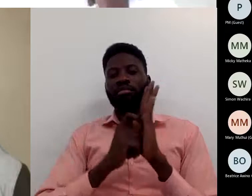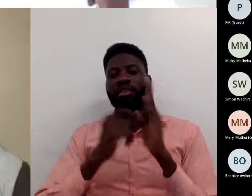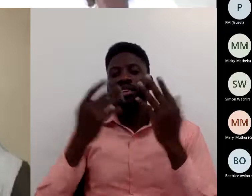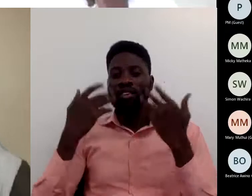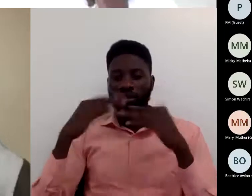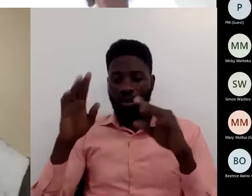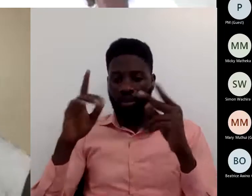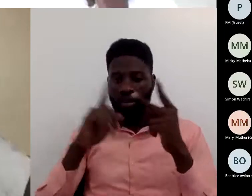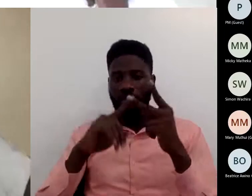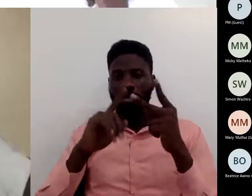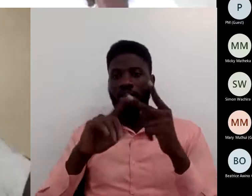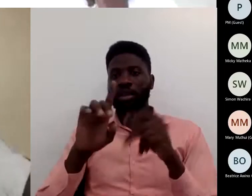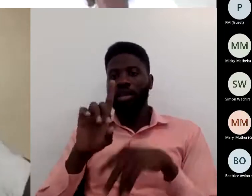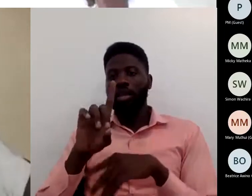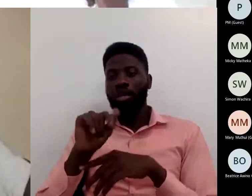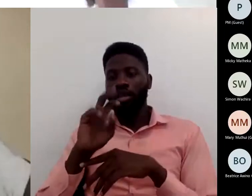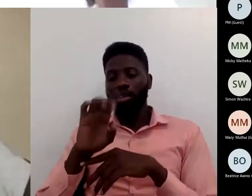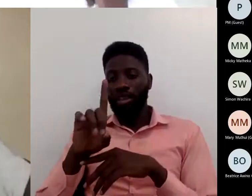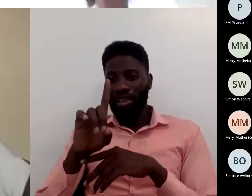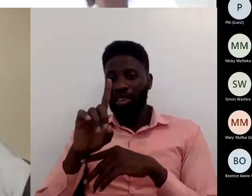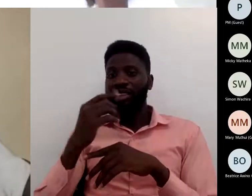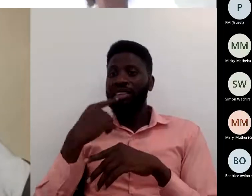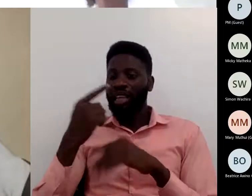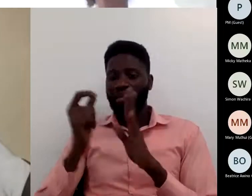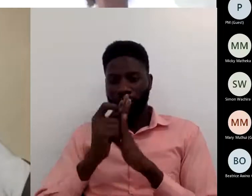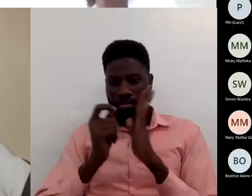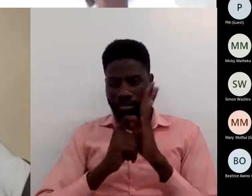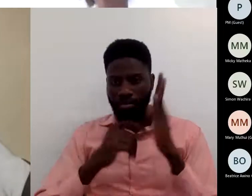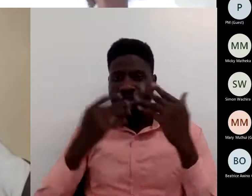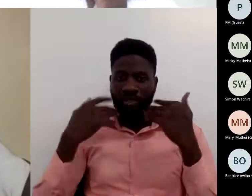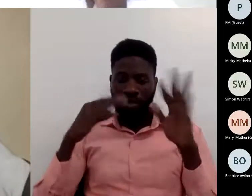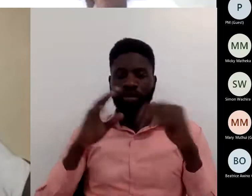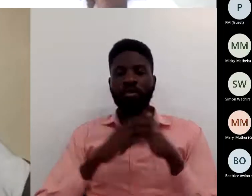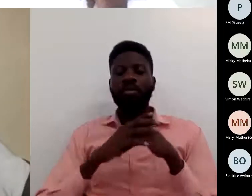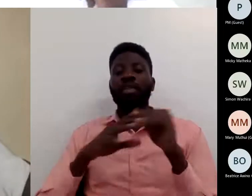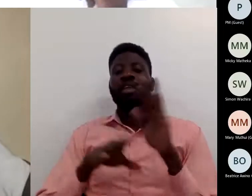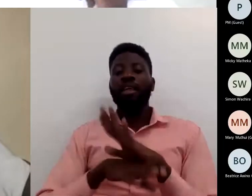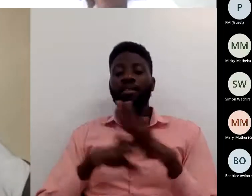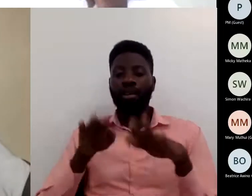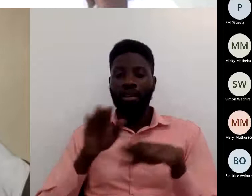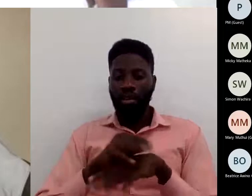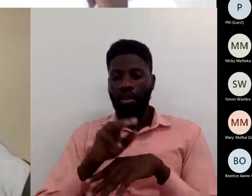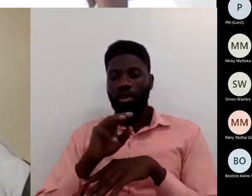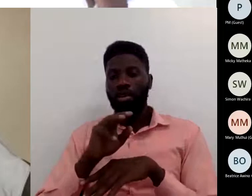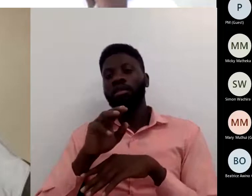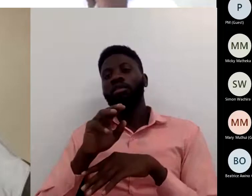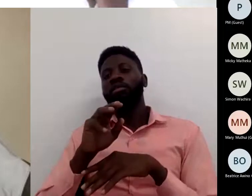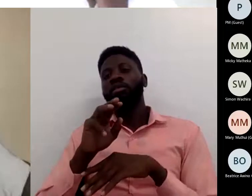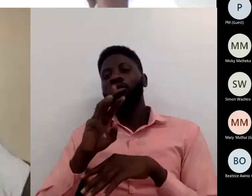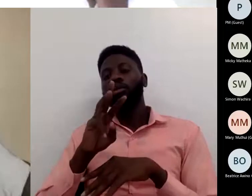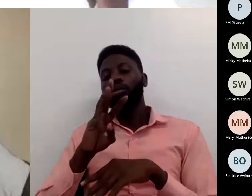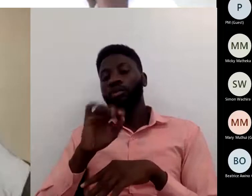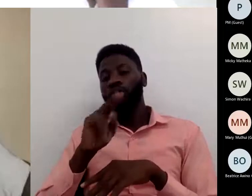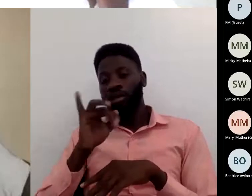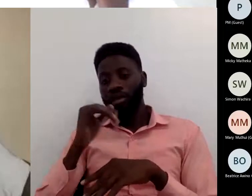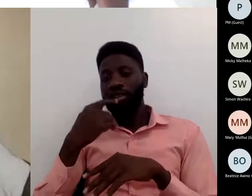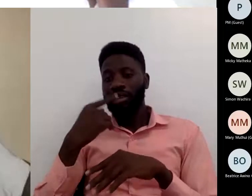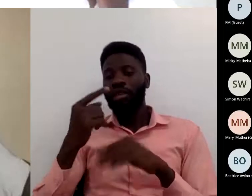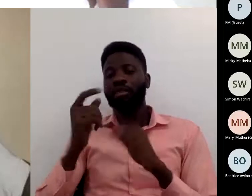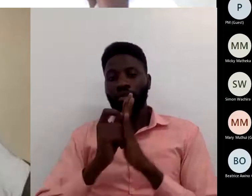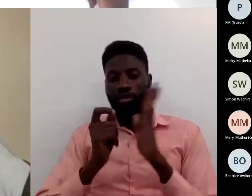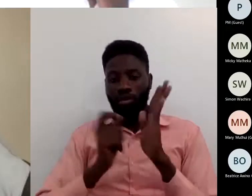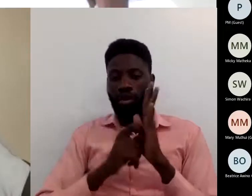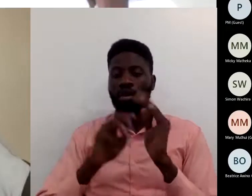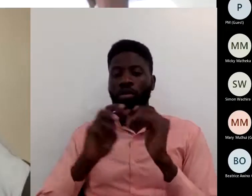Everything Davidson said, I've written it down. Everything Wendy said, I've written it down. Everything Munyori